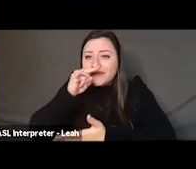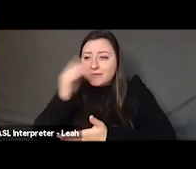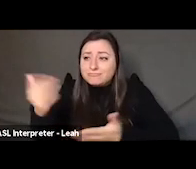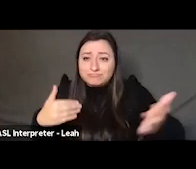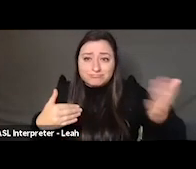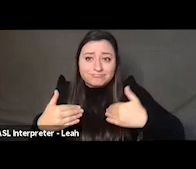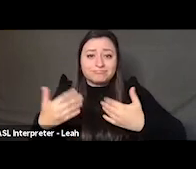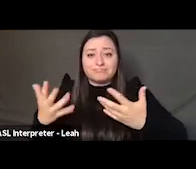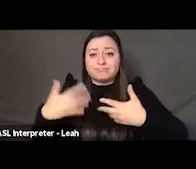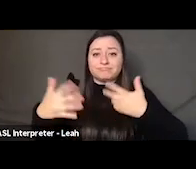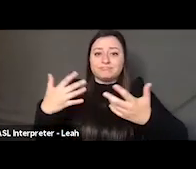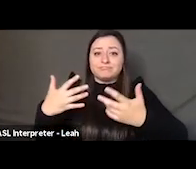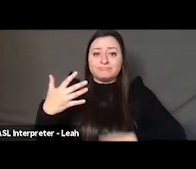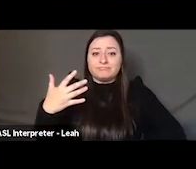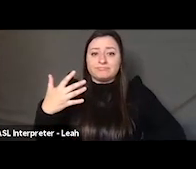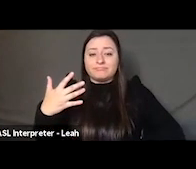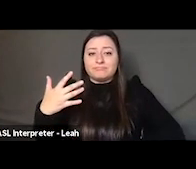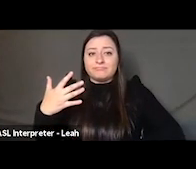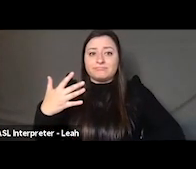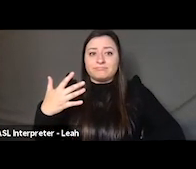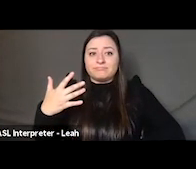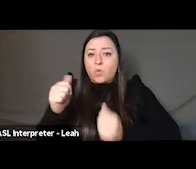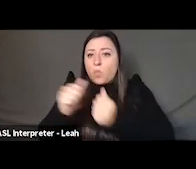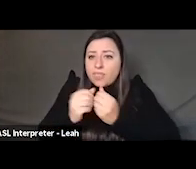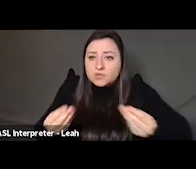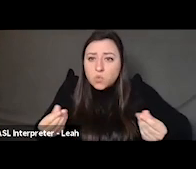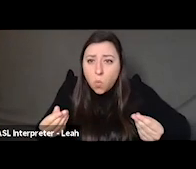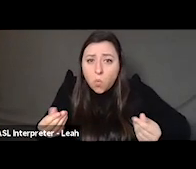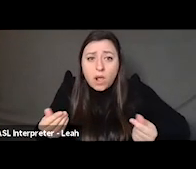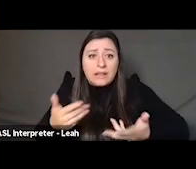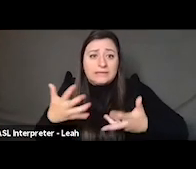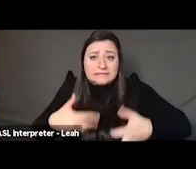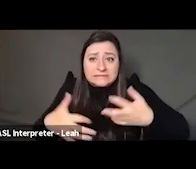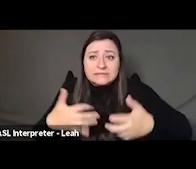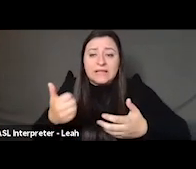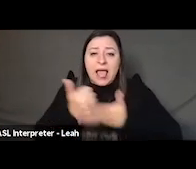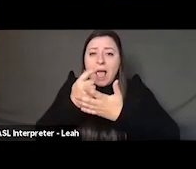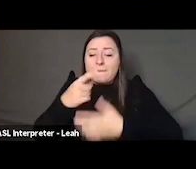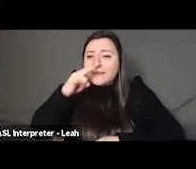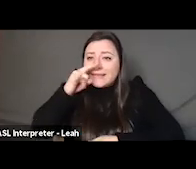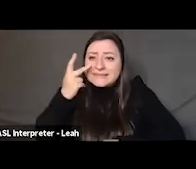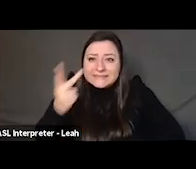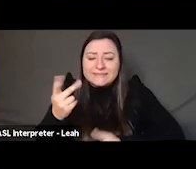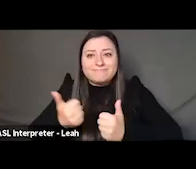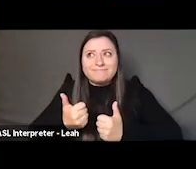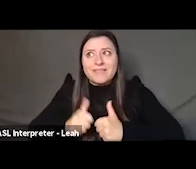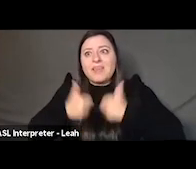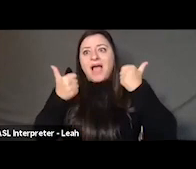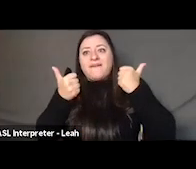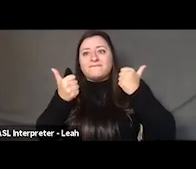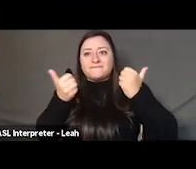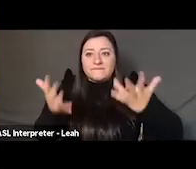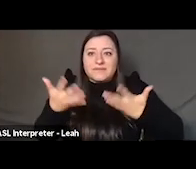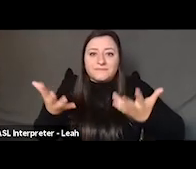working with the soil and to help them see this kind of like life and something that is different, that is growing in